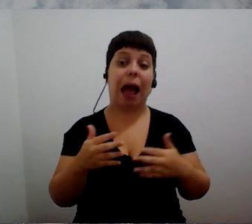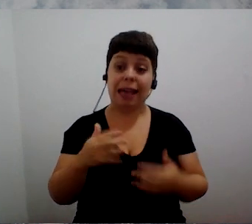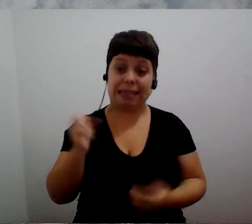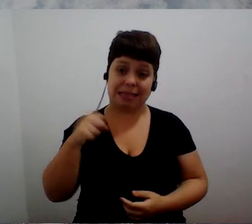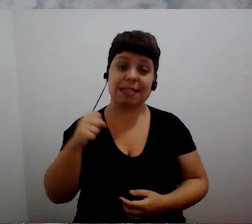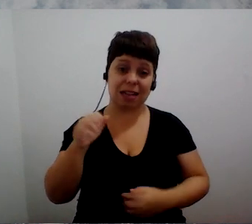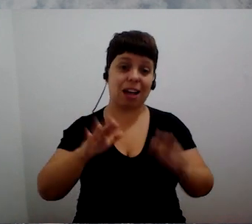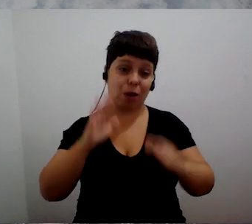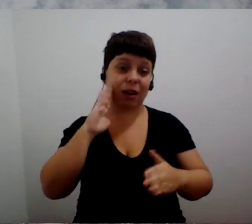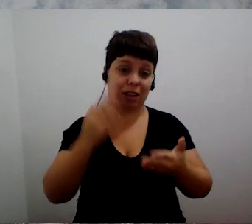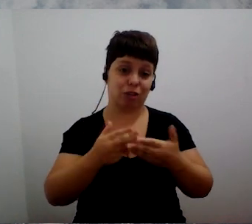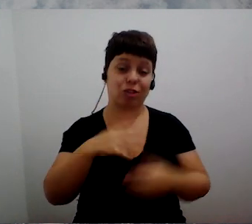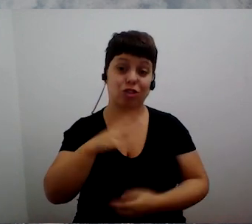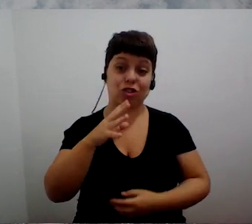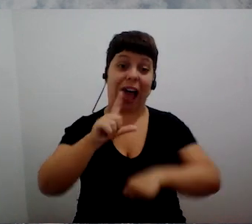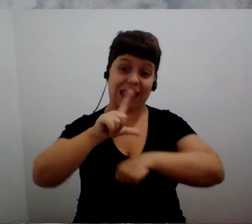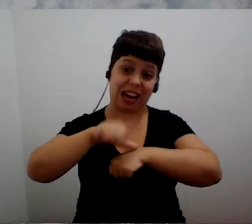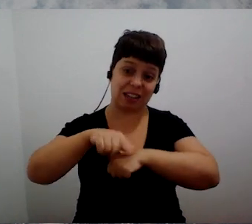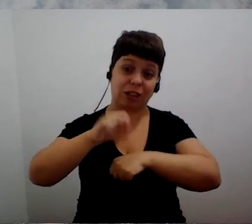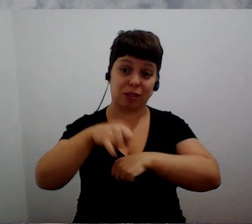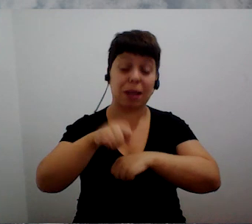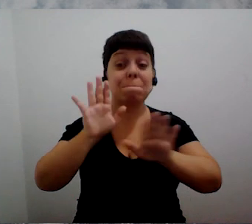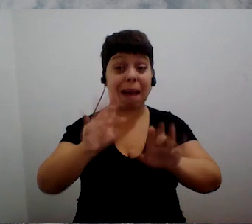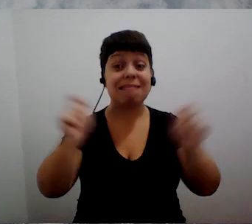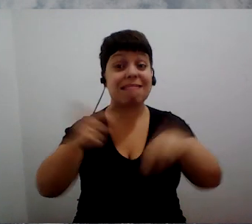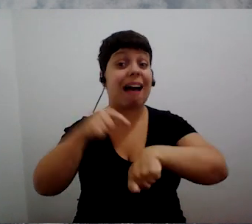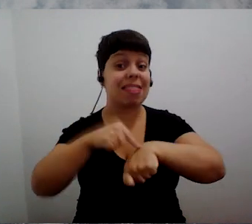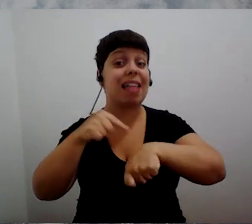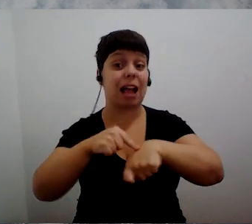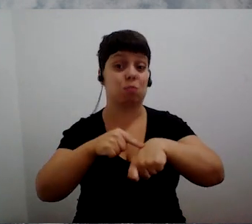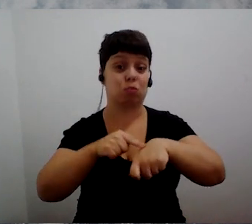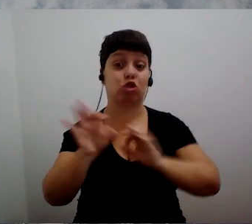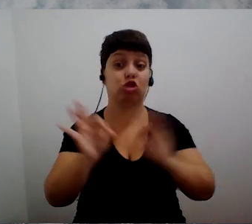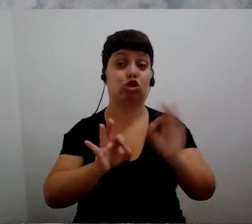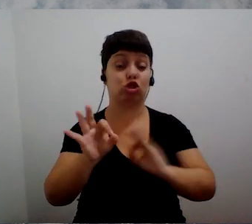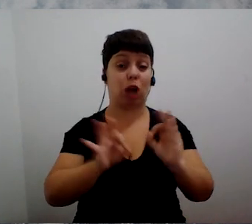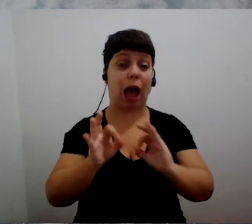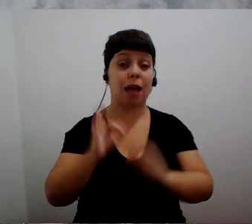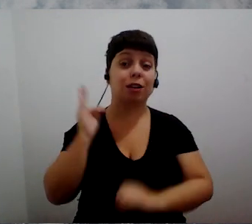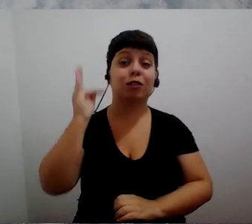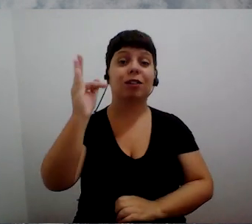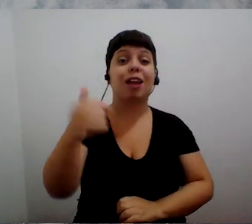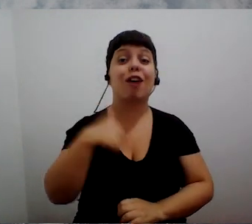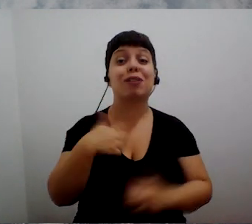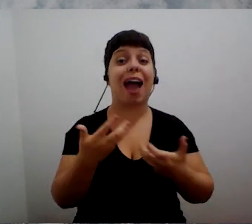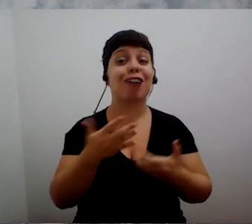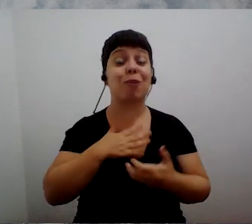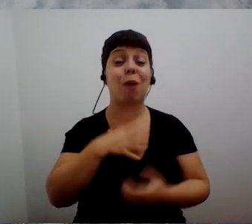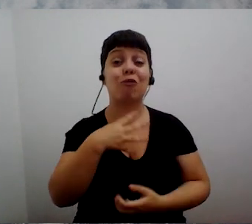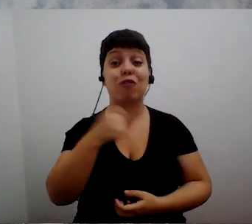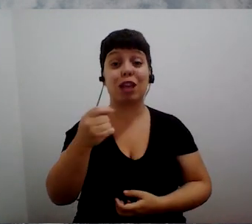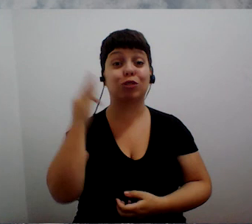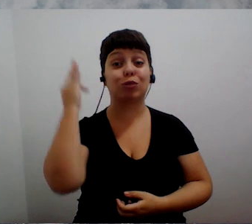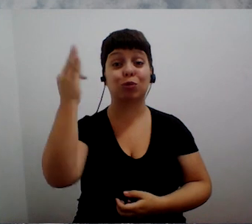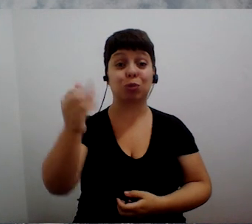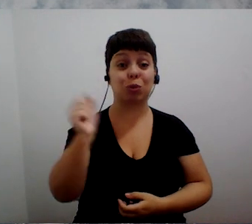continue working with this, despite I think we are a little bit late, we can get this goal, and we will look